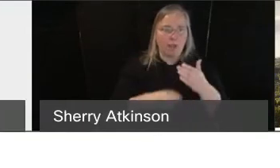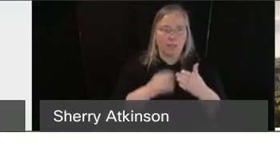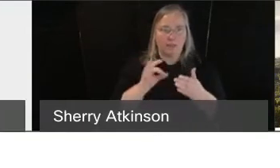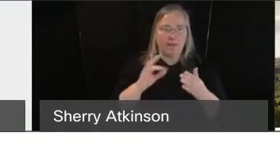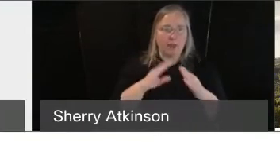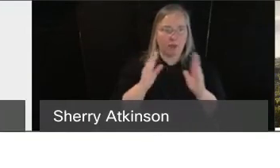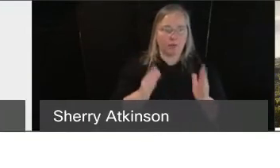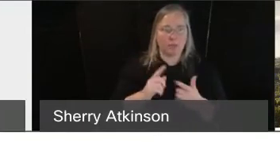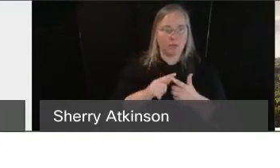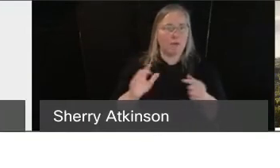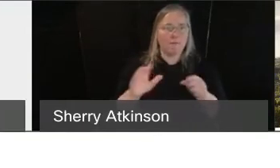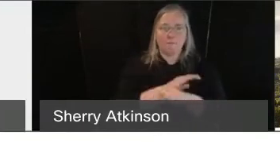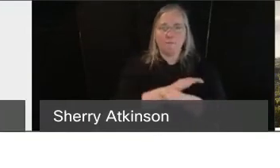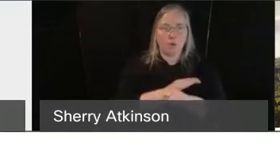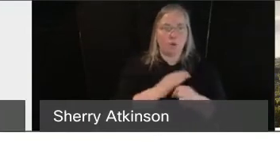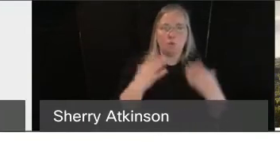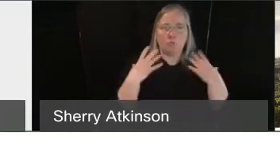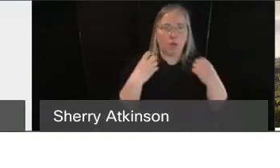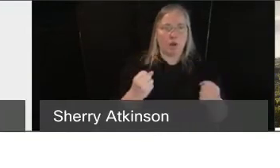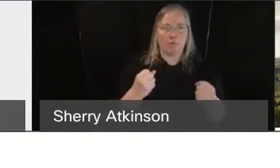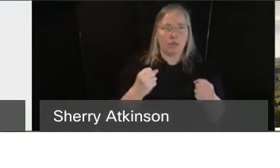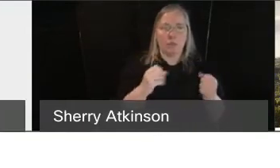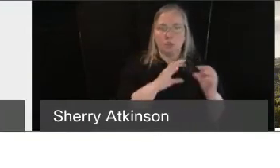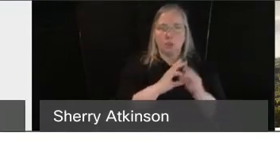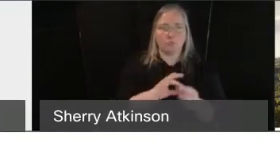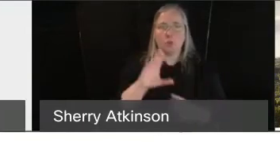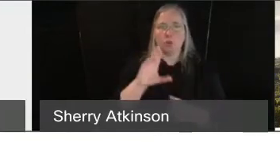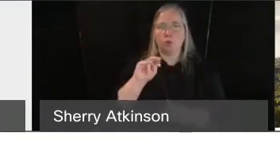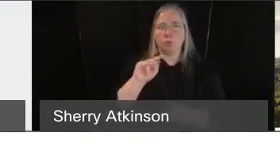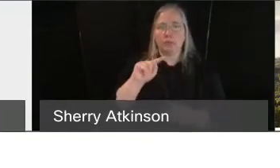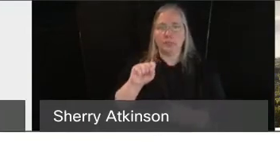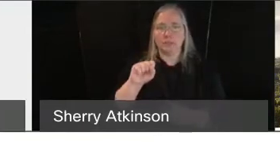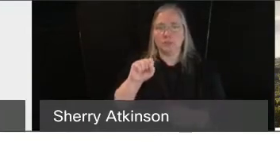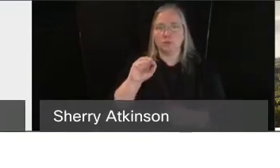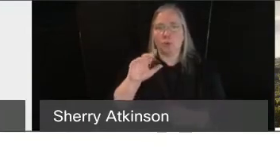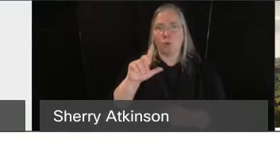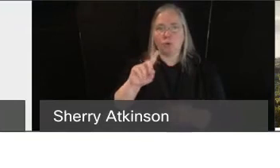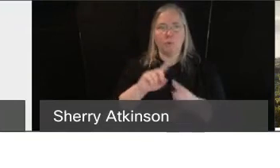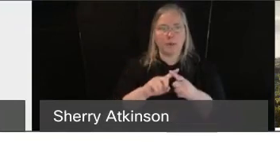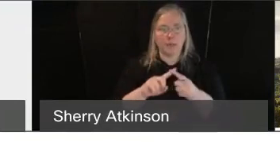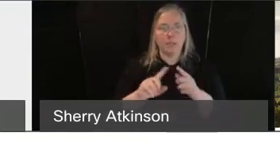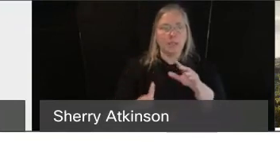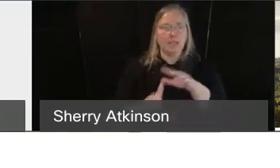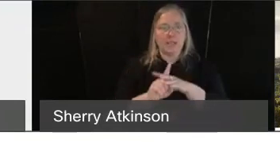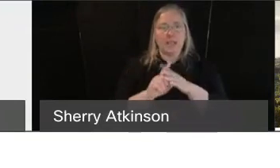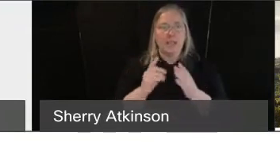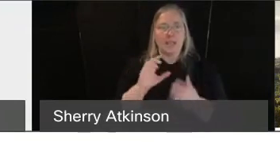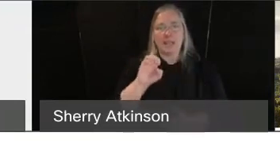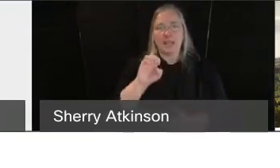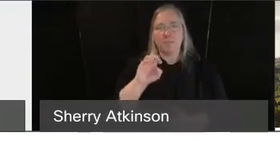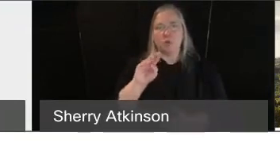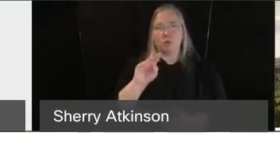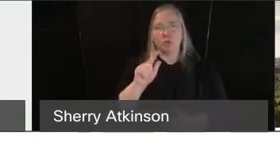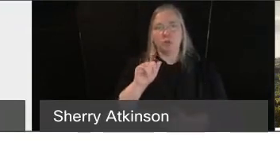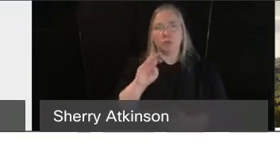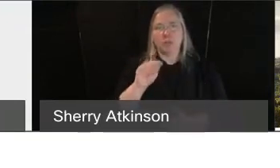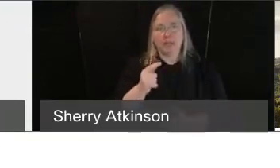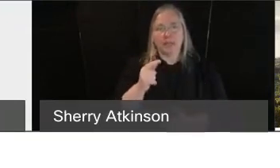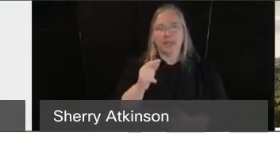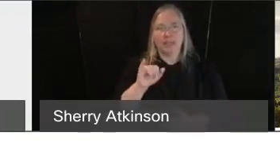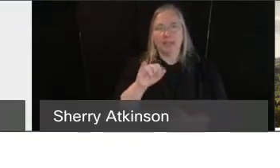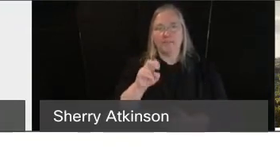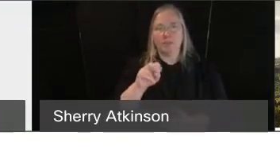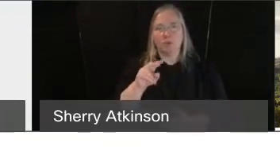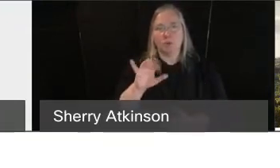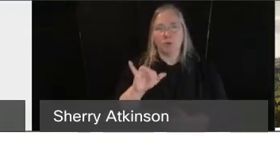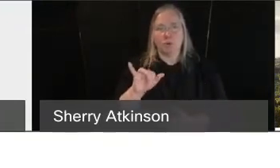terms of units sold in the county, but we're having an emerging inventory problem, as we've talked about, especially with APFO and those types of things